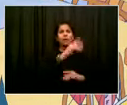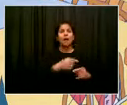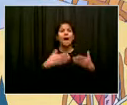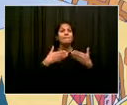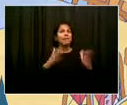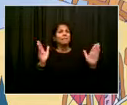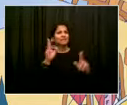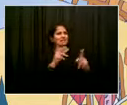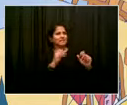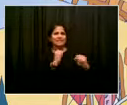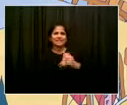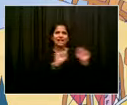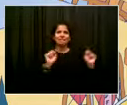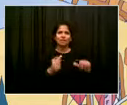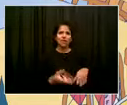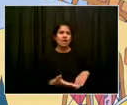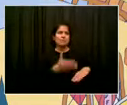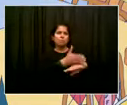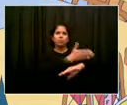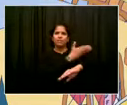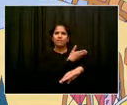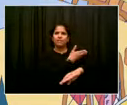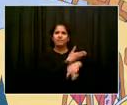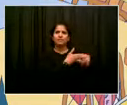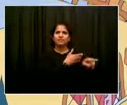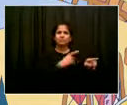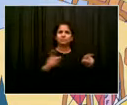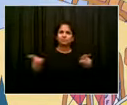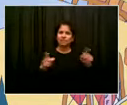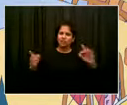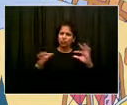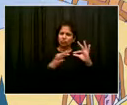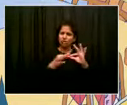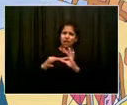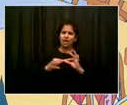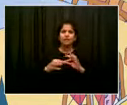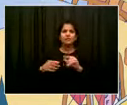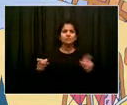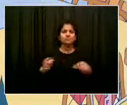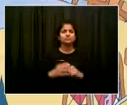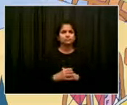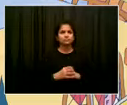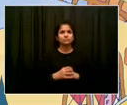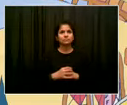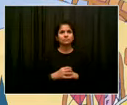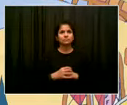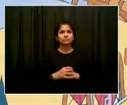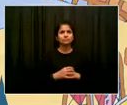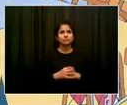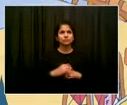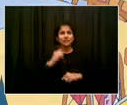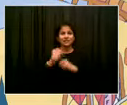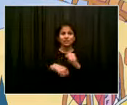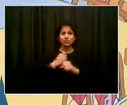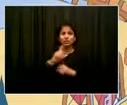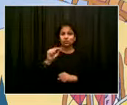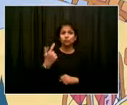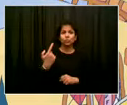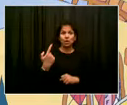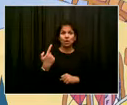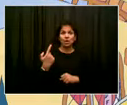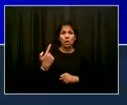what's actually quite amazing is during the year 2021, a major story has been developing in Brooklyn. And